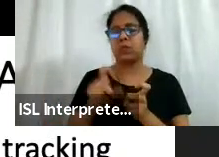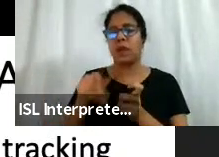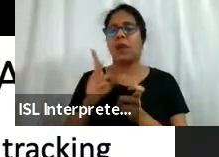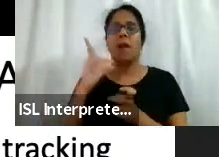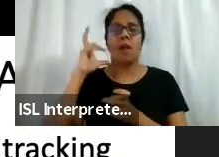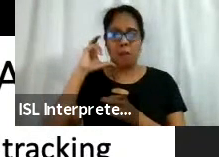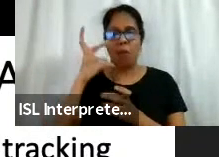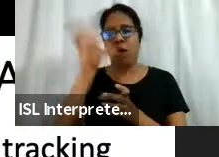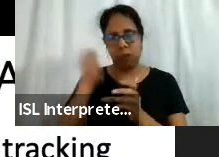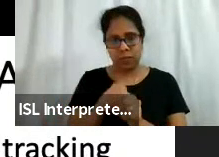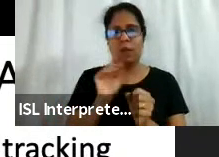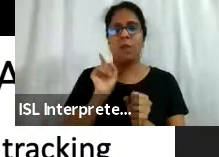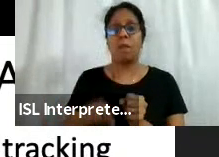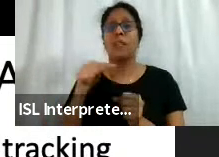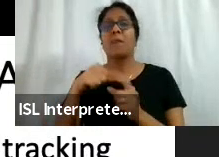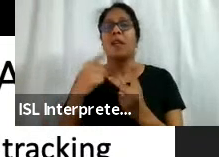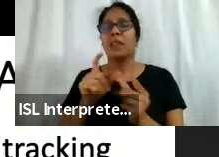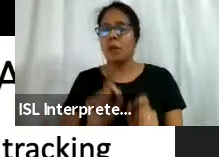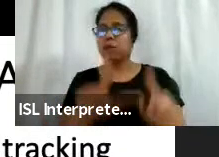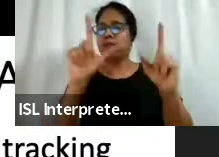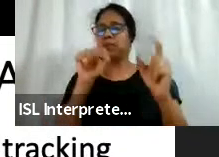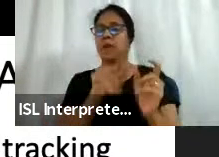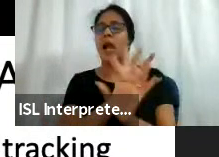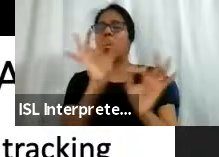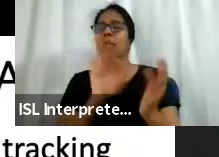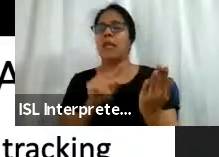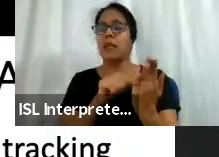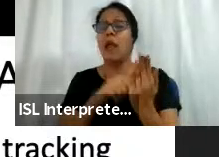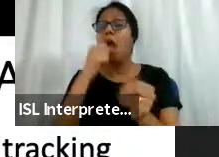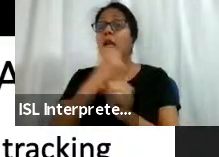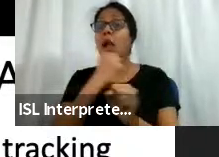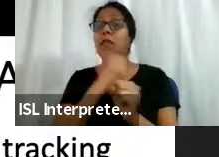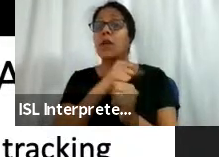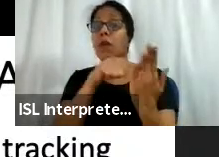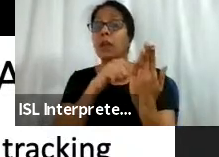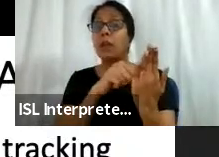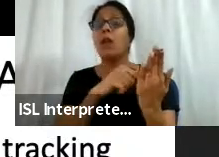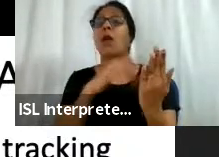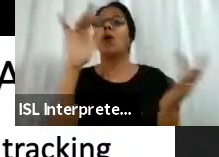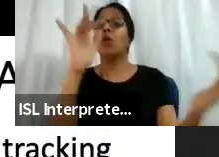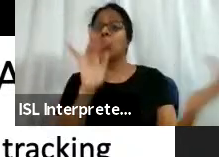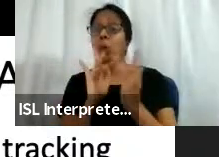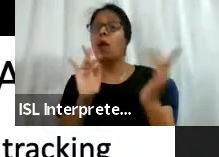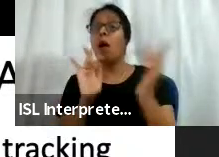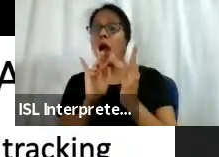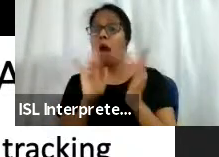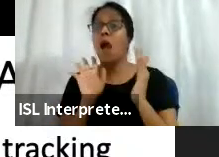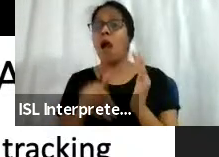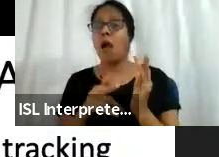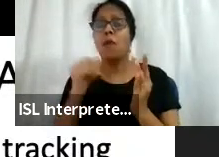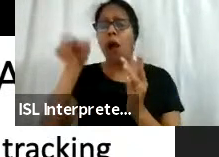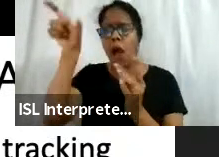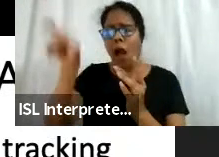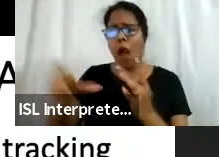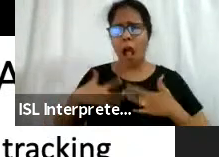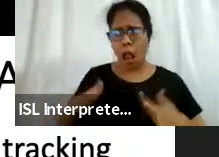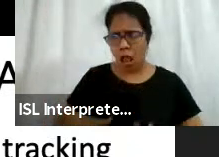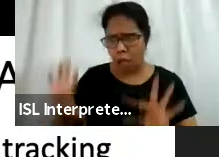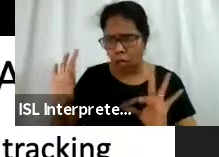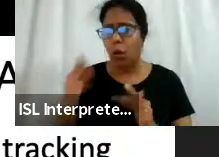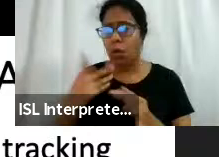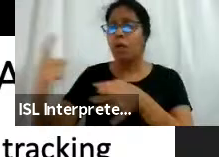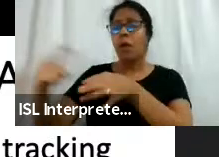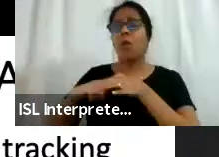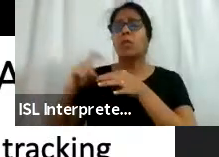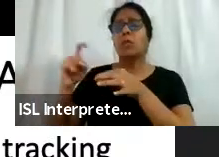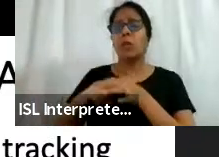to do because the government officials do contact these people to know their health status.